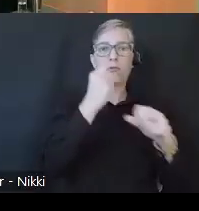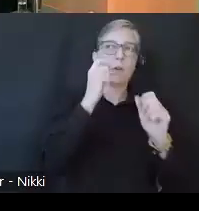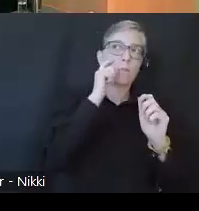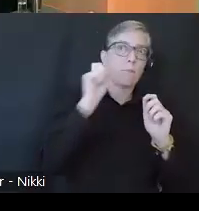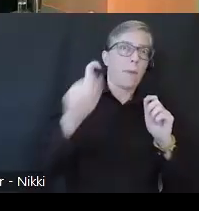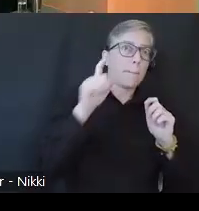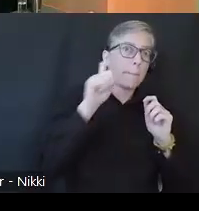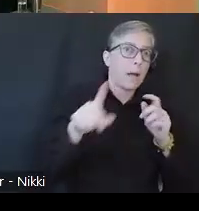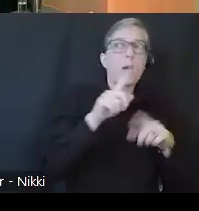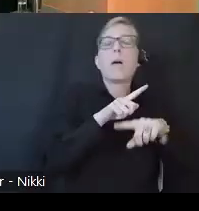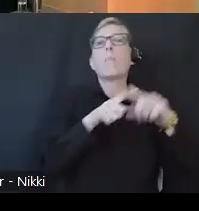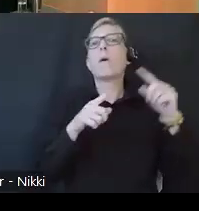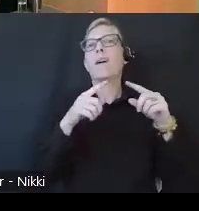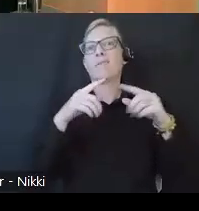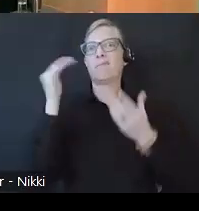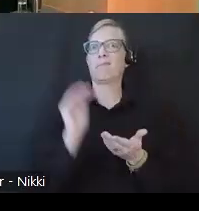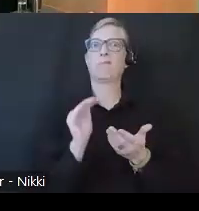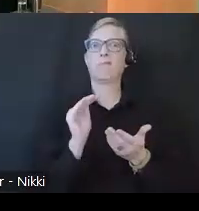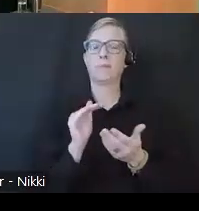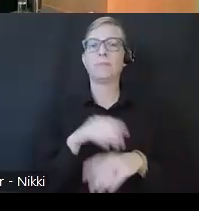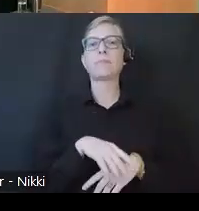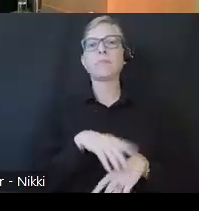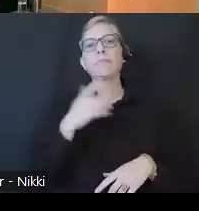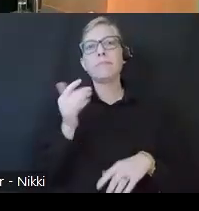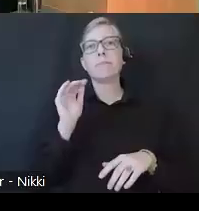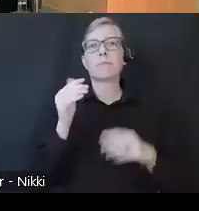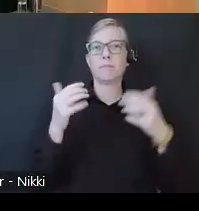part related to reporting more words in the mismatch condition.